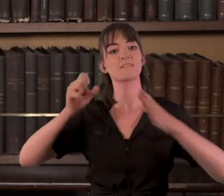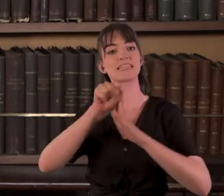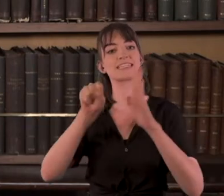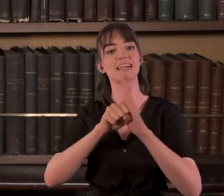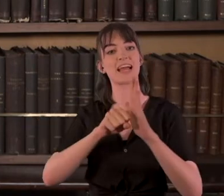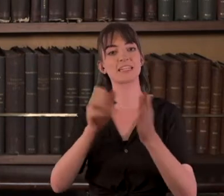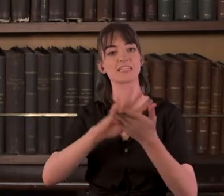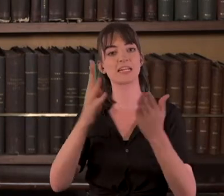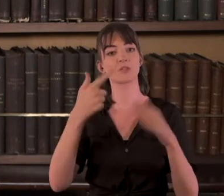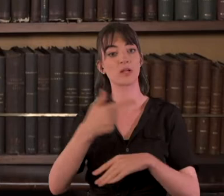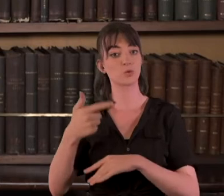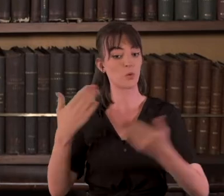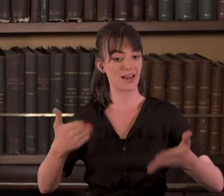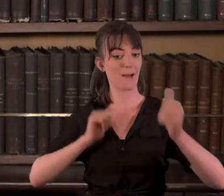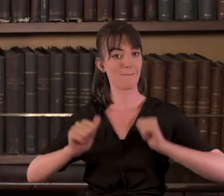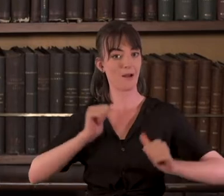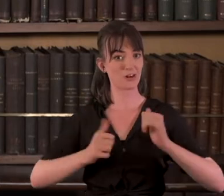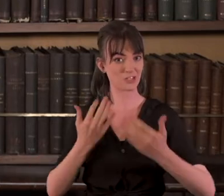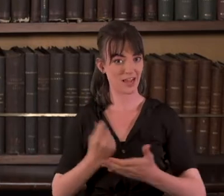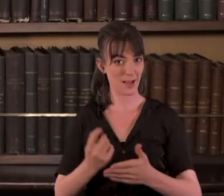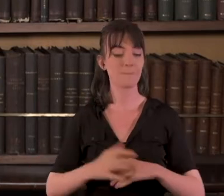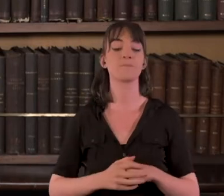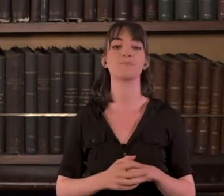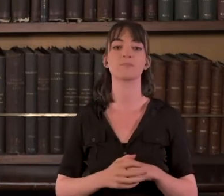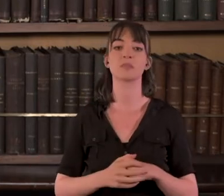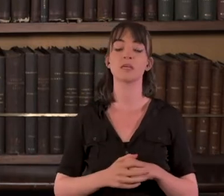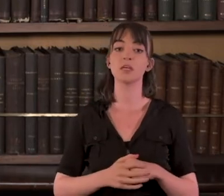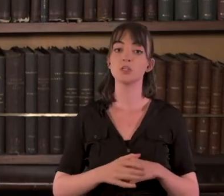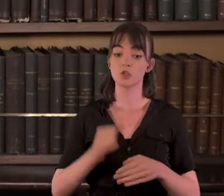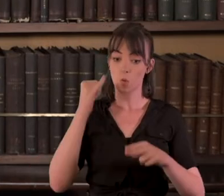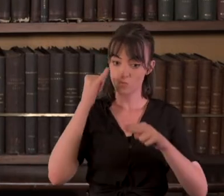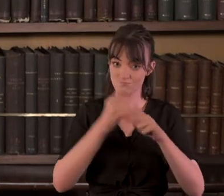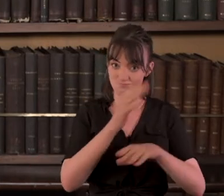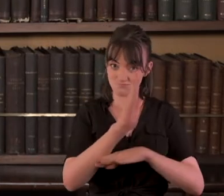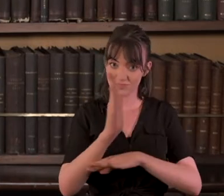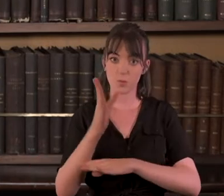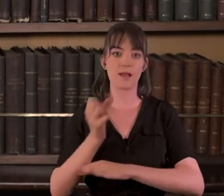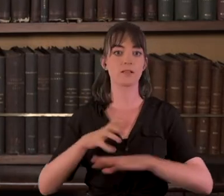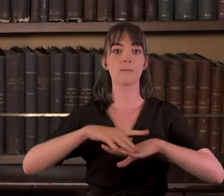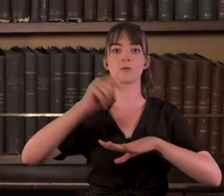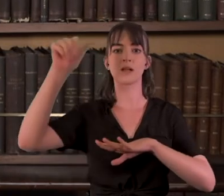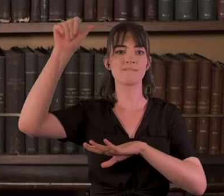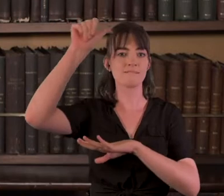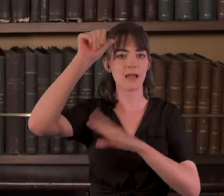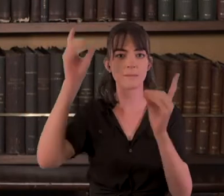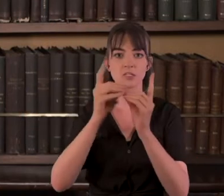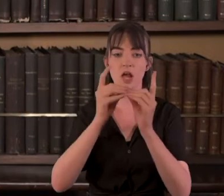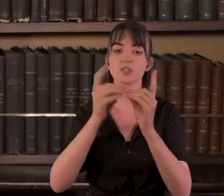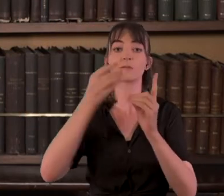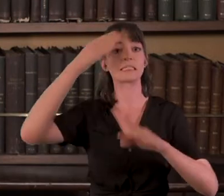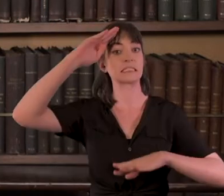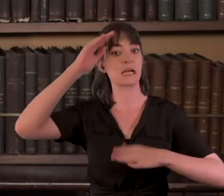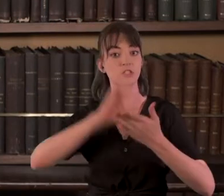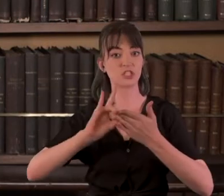era. Amongst its collections is probably the most important and famous document in Irish history, the Irish